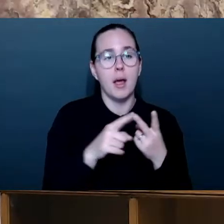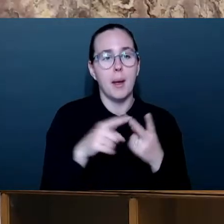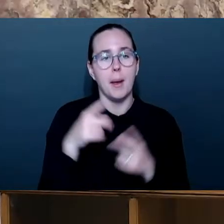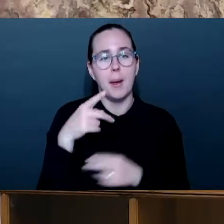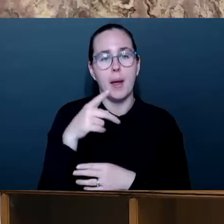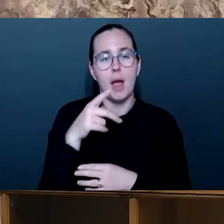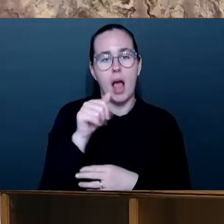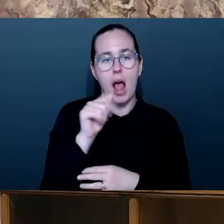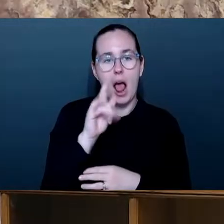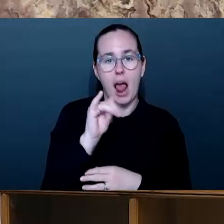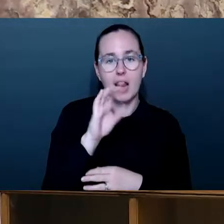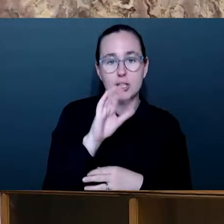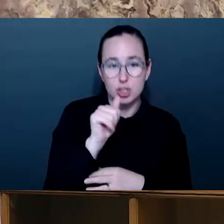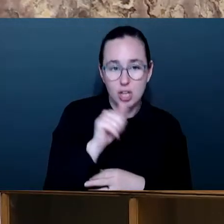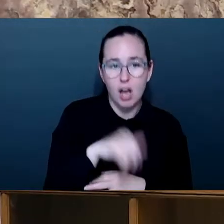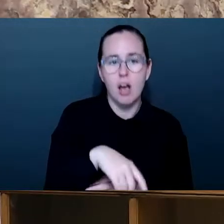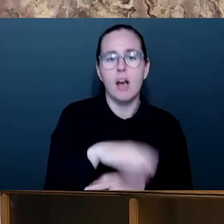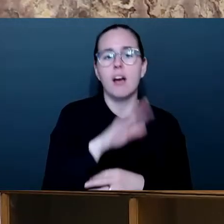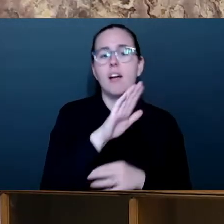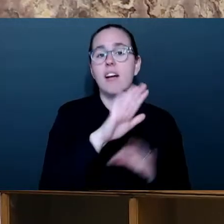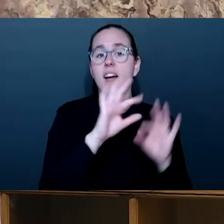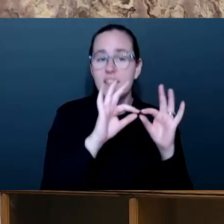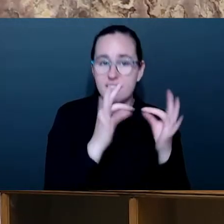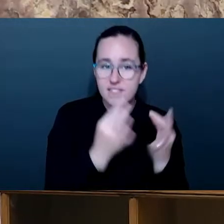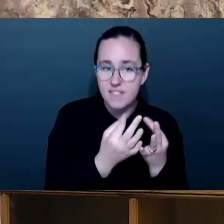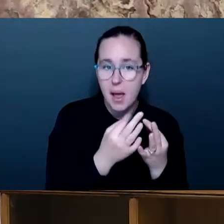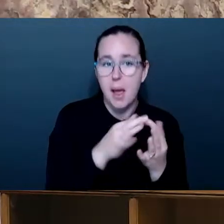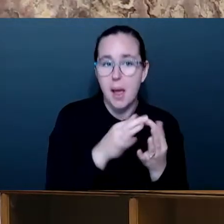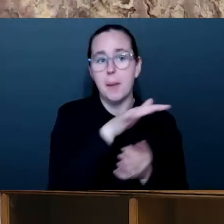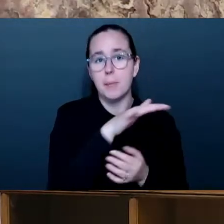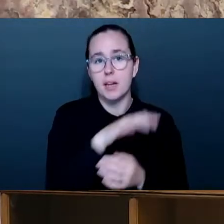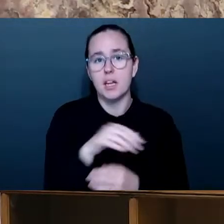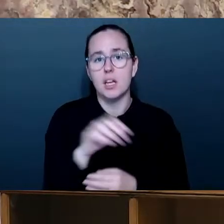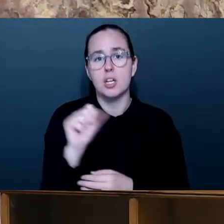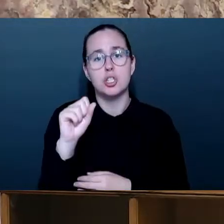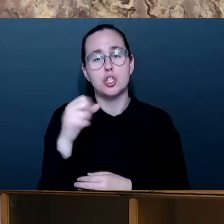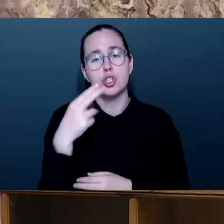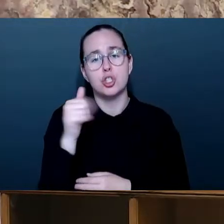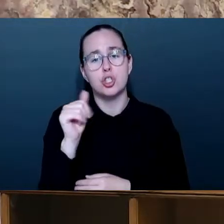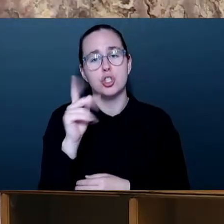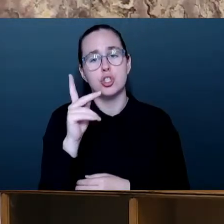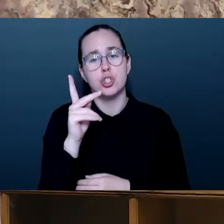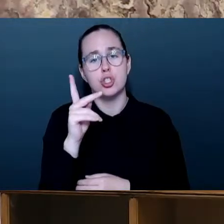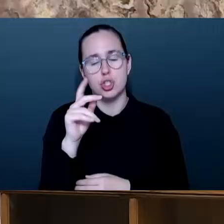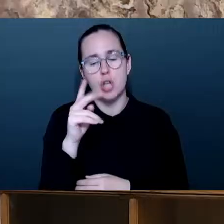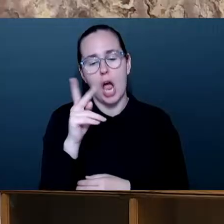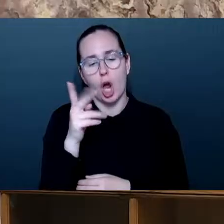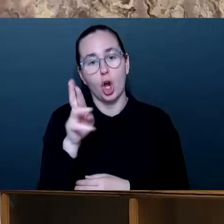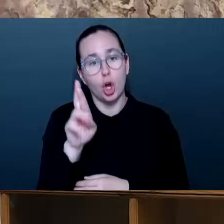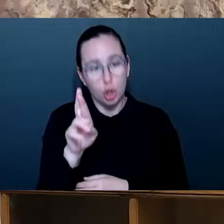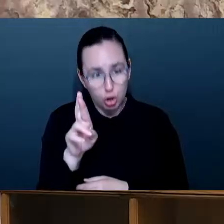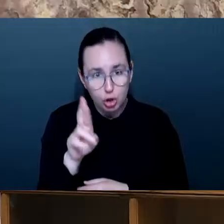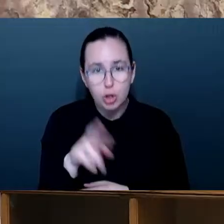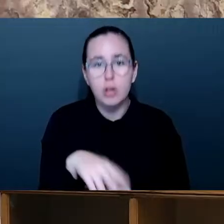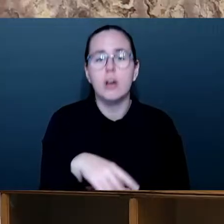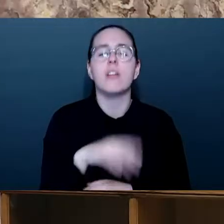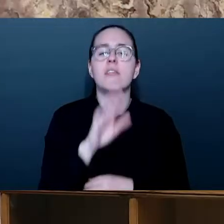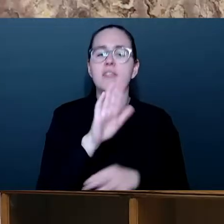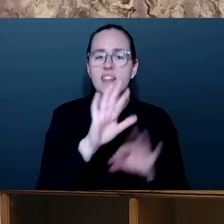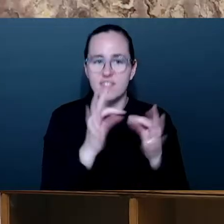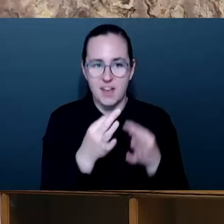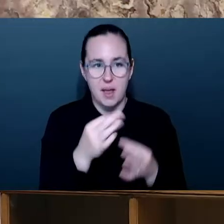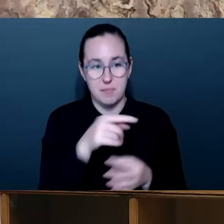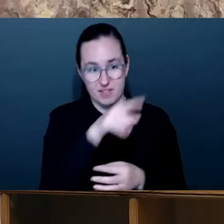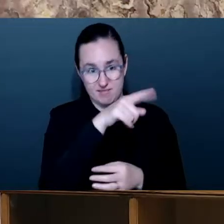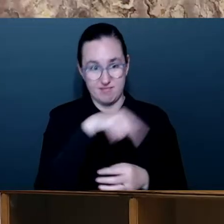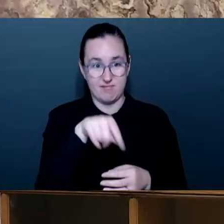also joined by Shankar Bhandari and his family, who is a member of the Society, and his family, Tulasa Bhandari,